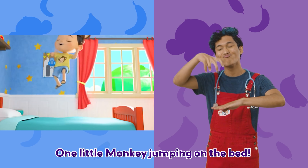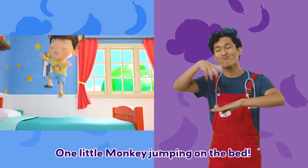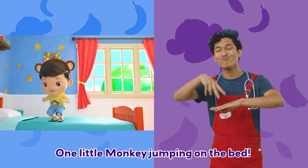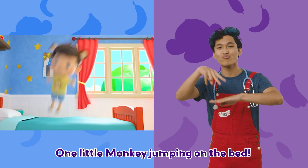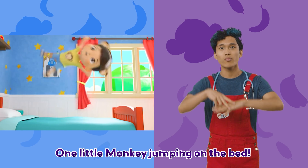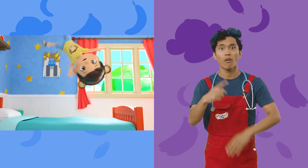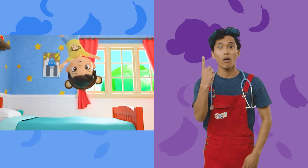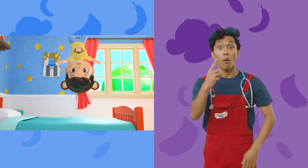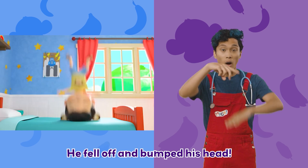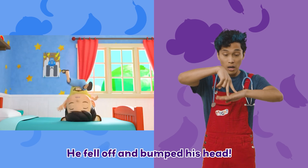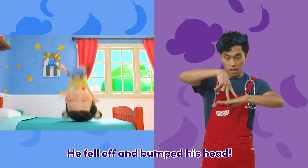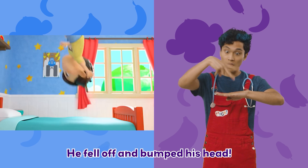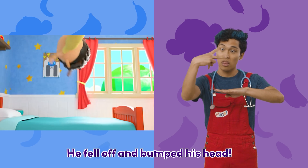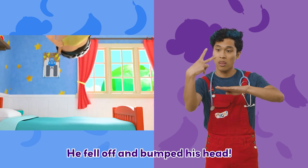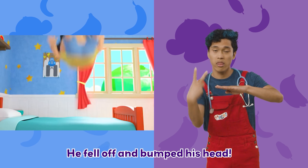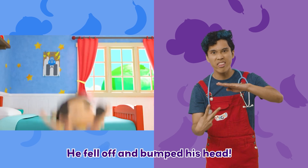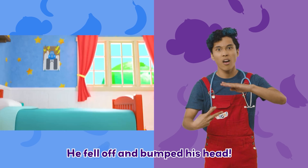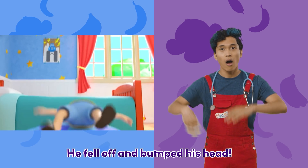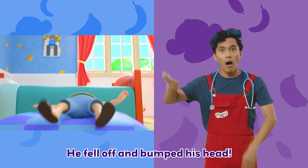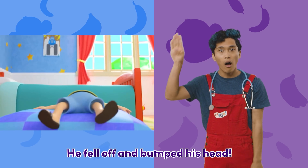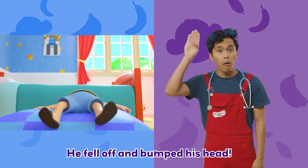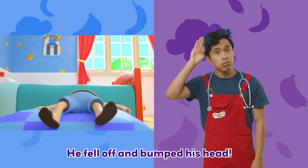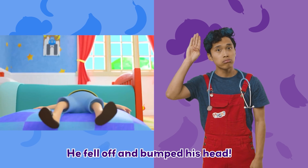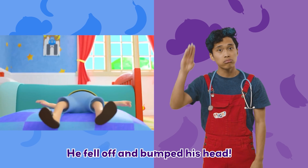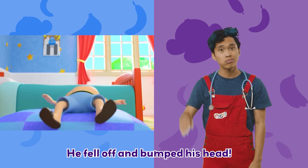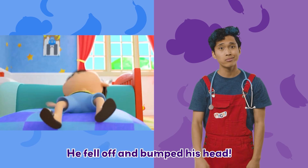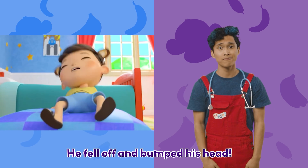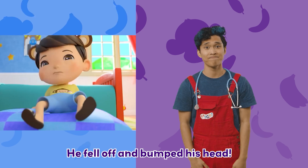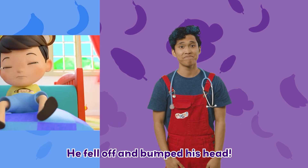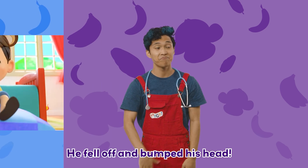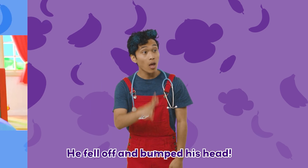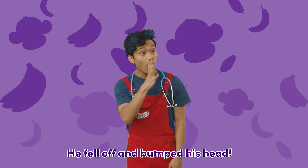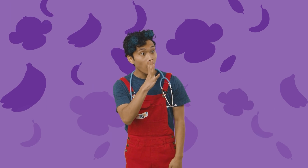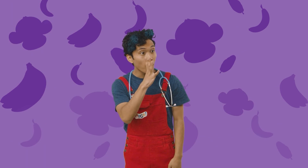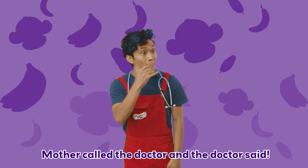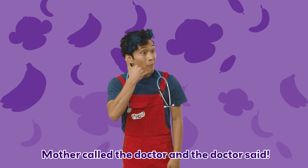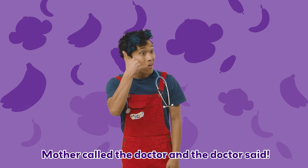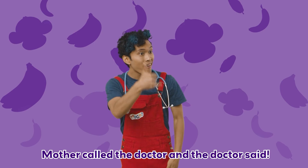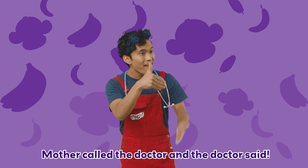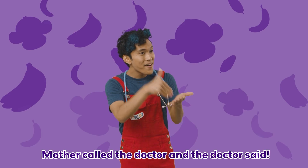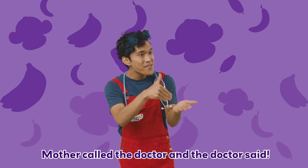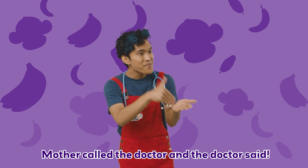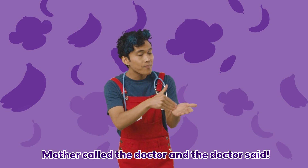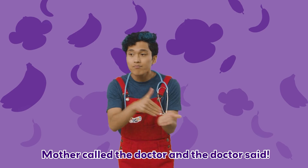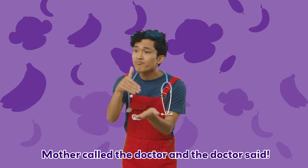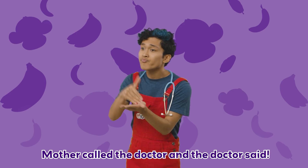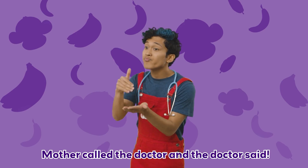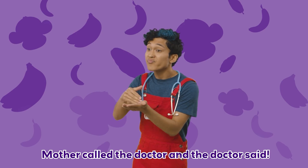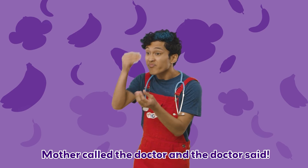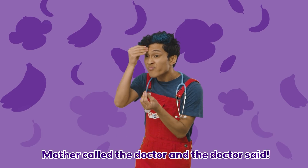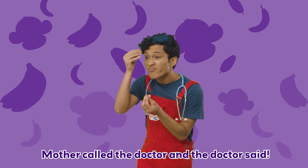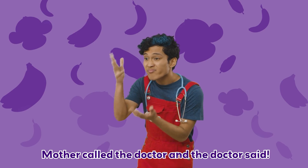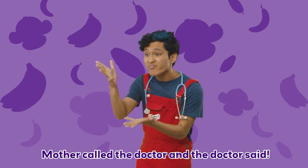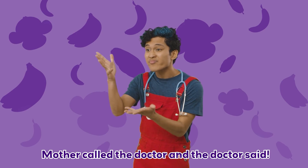On the bed, he fell off and bumped his head. Mother called the doctor, and